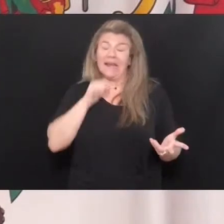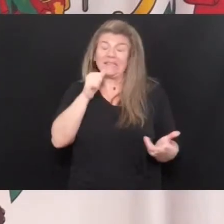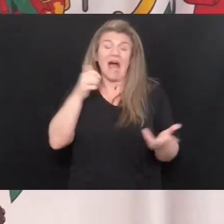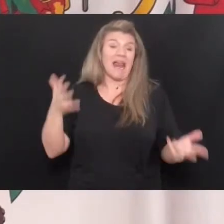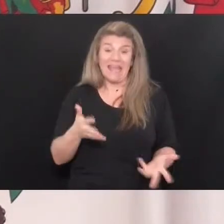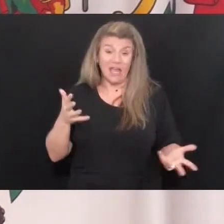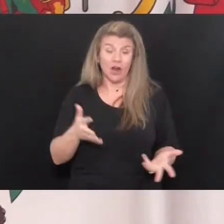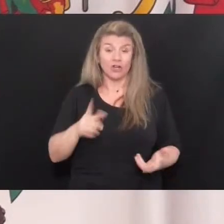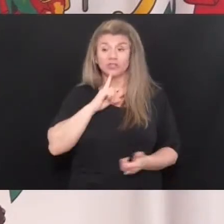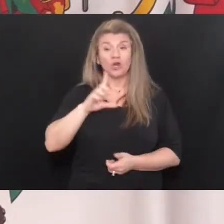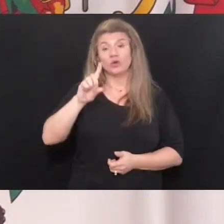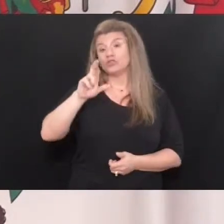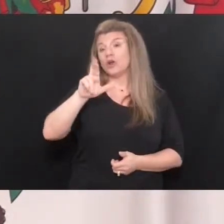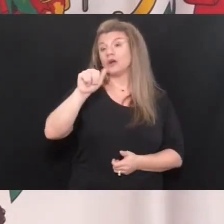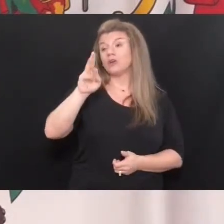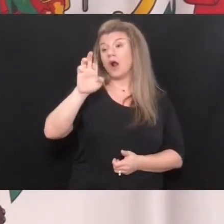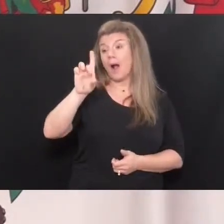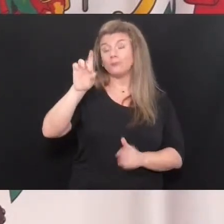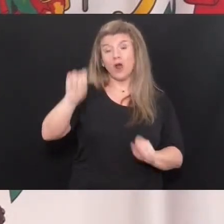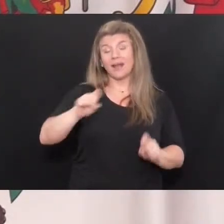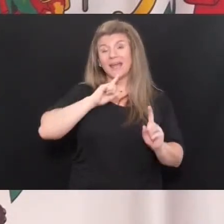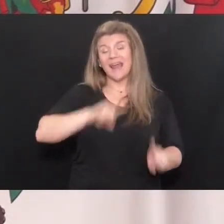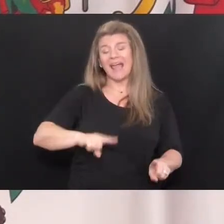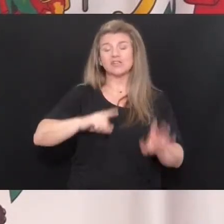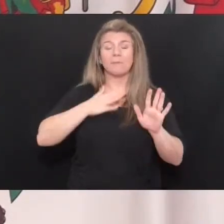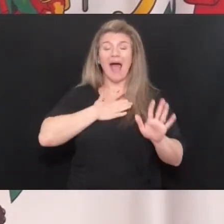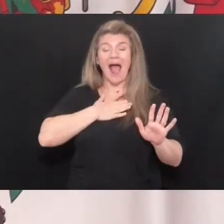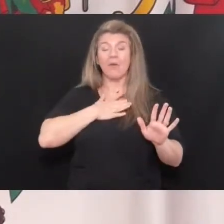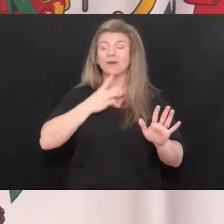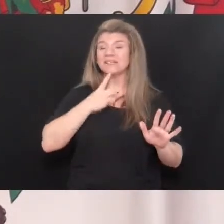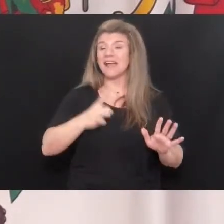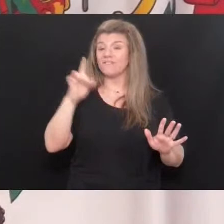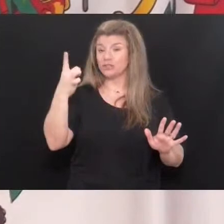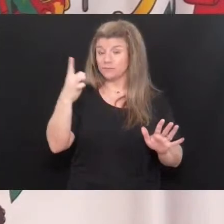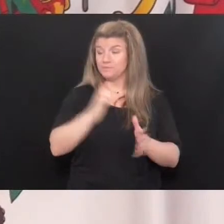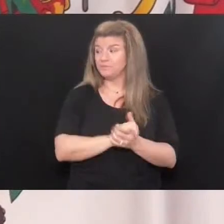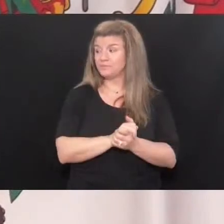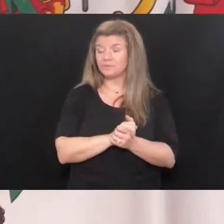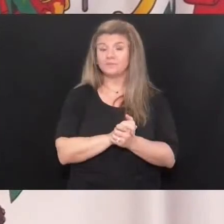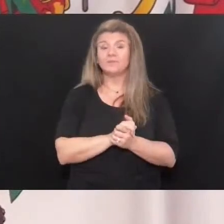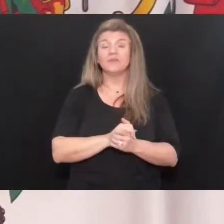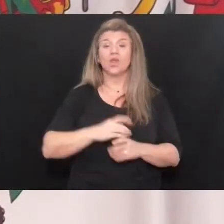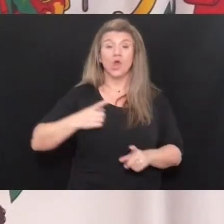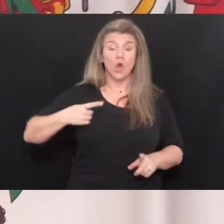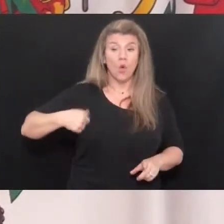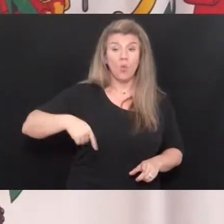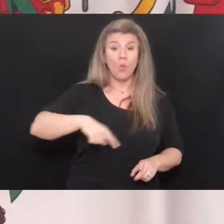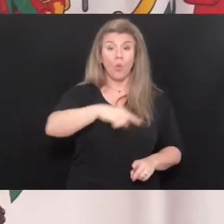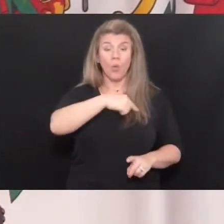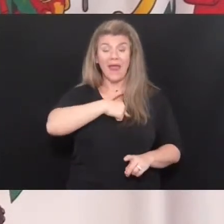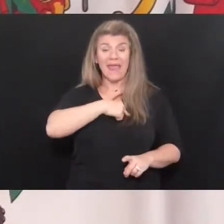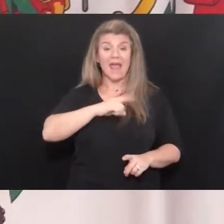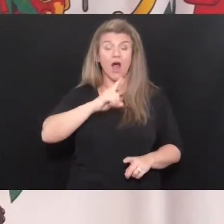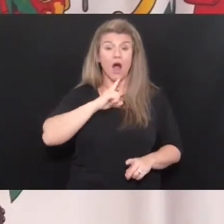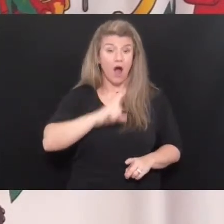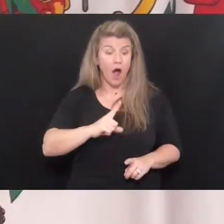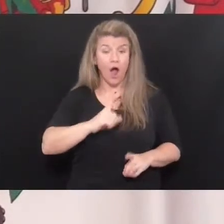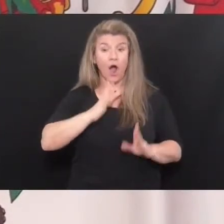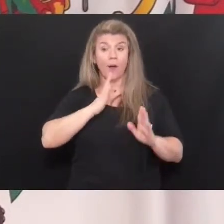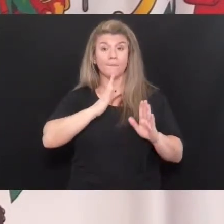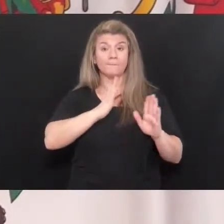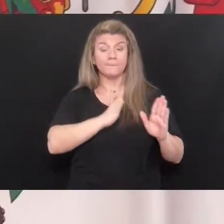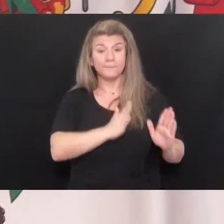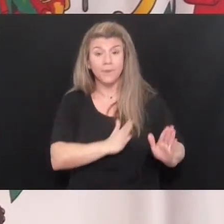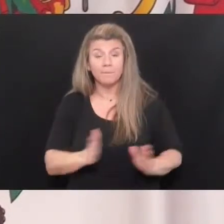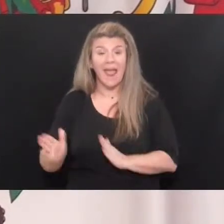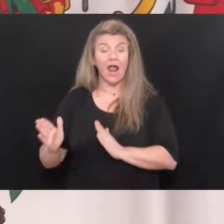today, so Dr. Amjad can answer. But let me just say just this: we are all over